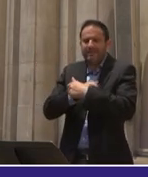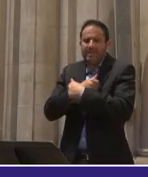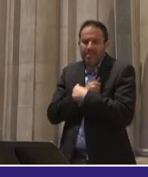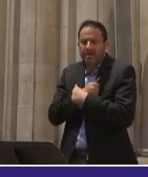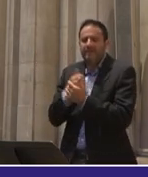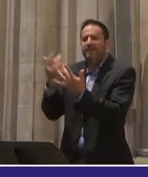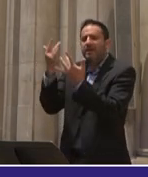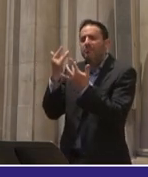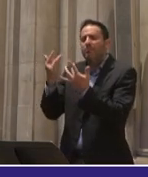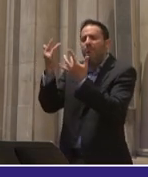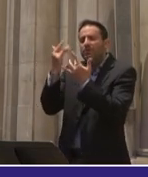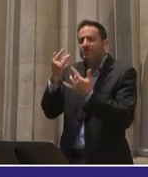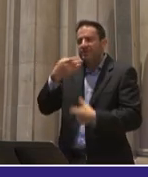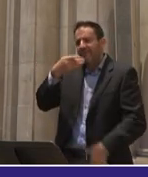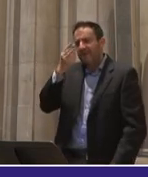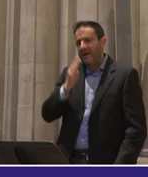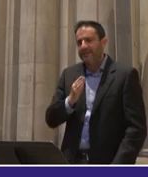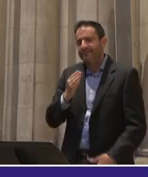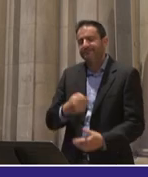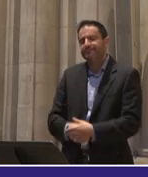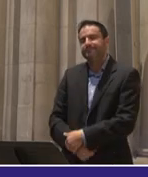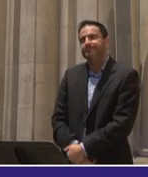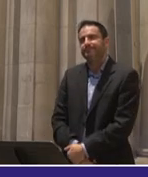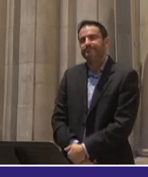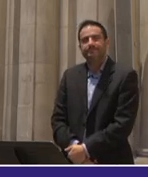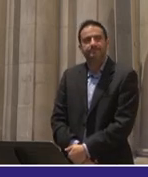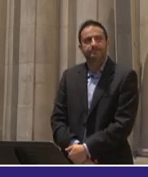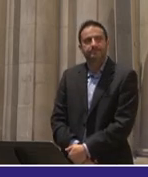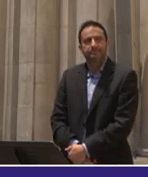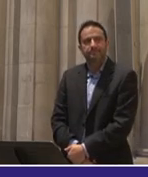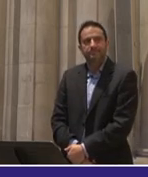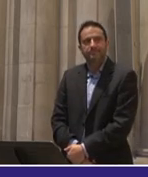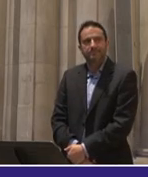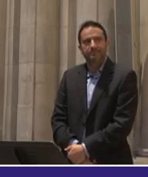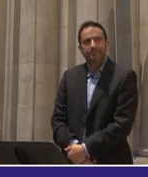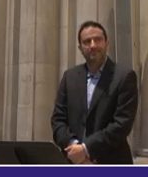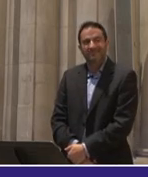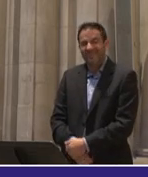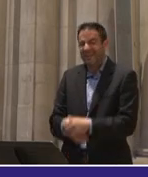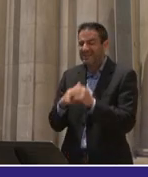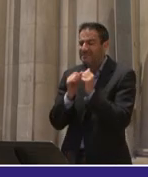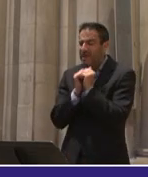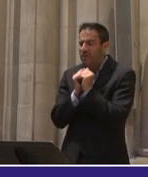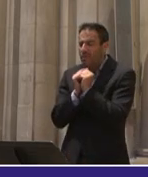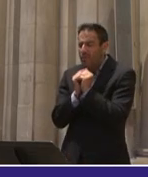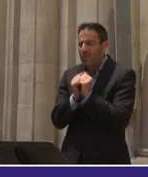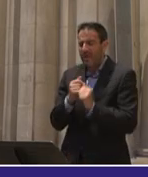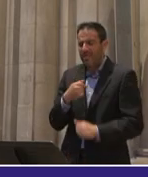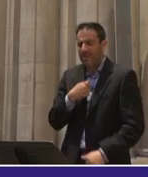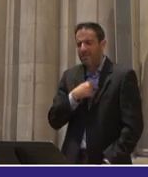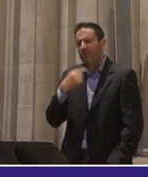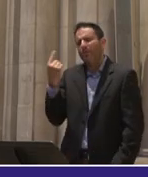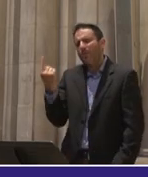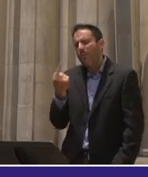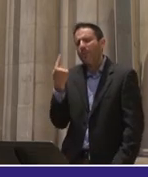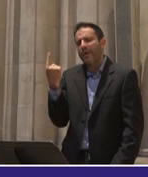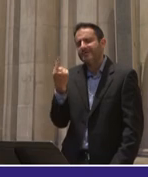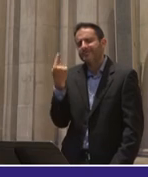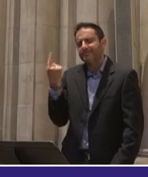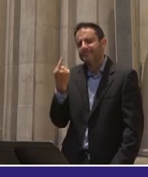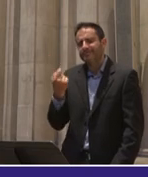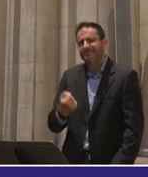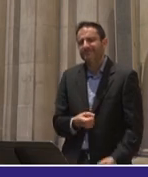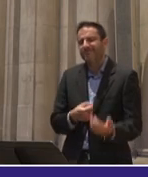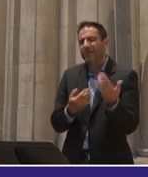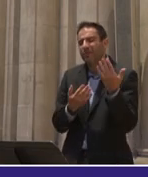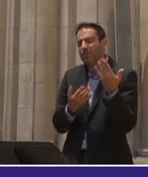of God that has been with us all along, but was